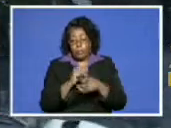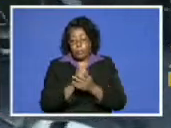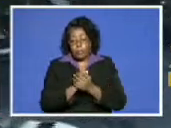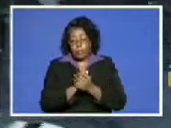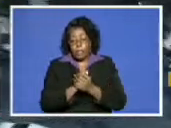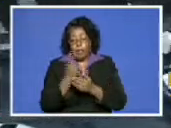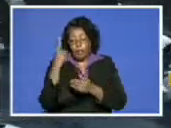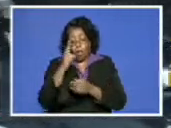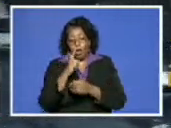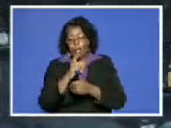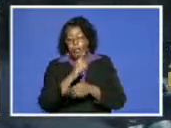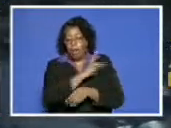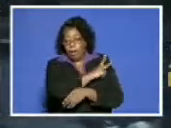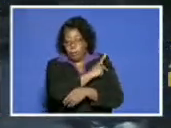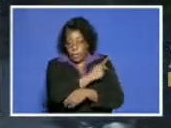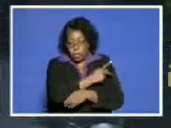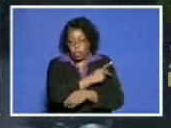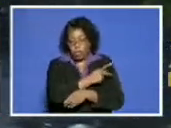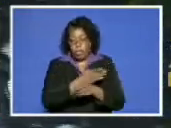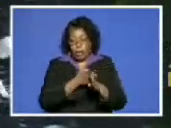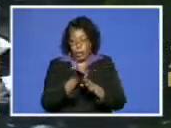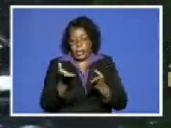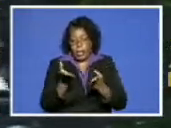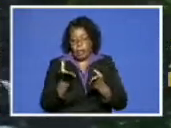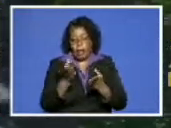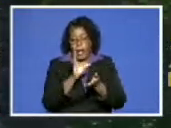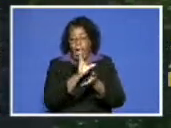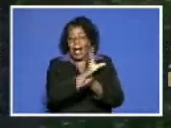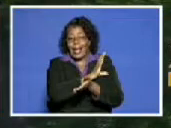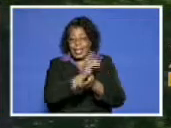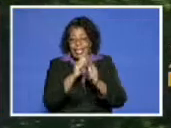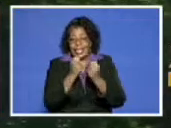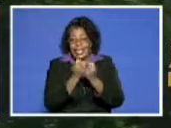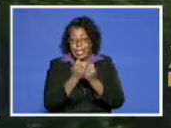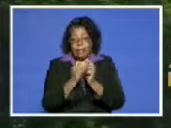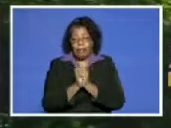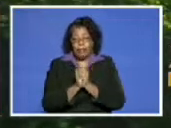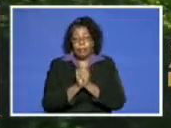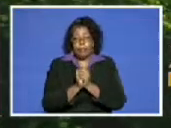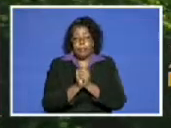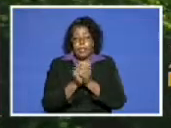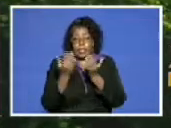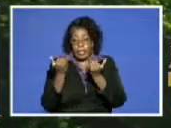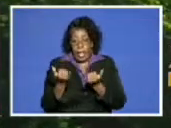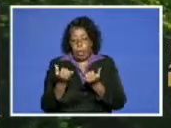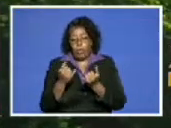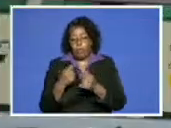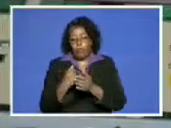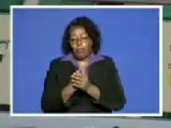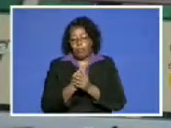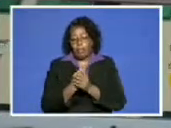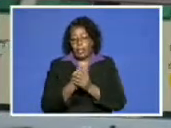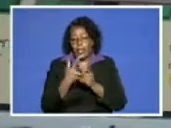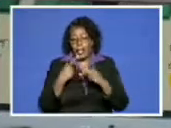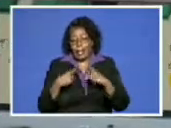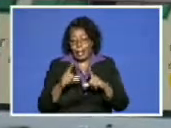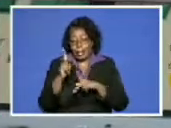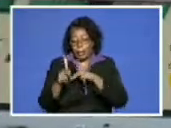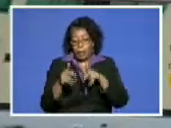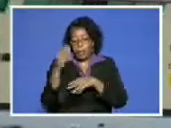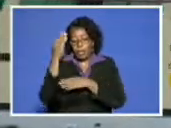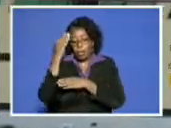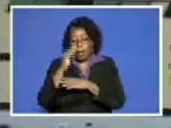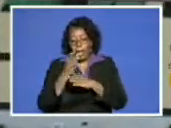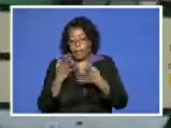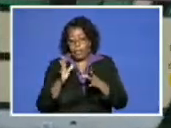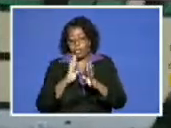COVID direct care from our clinical team. Ms. Fernanda, if I could just take a minute to bring this home for the general public. I spoke to